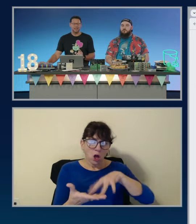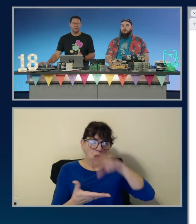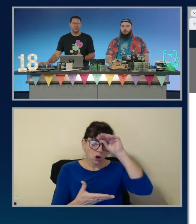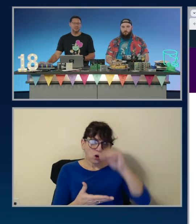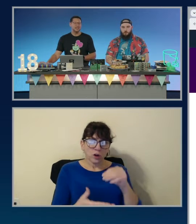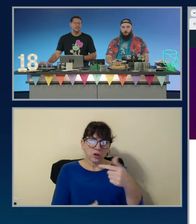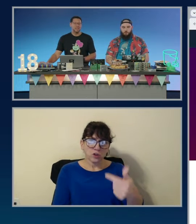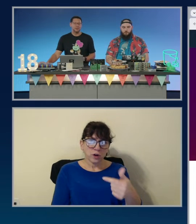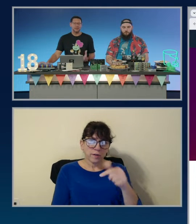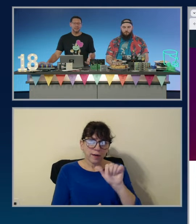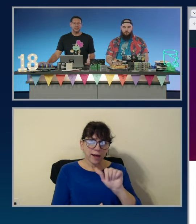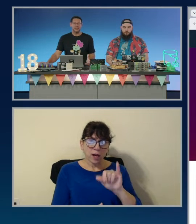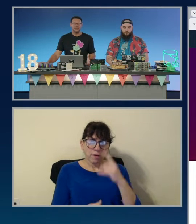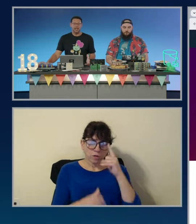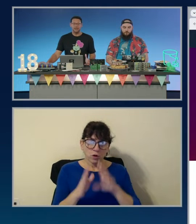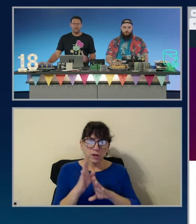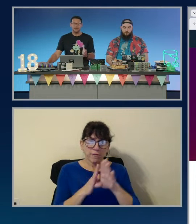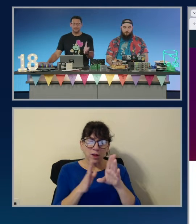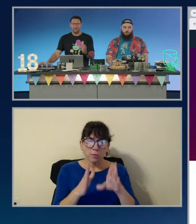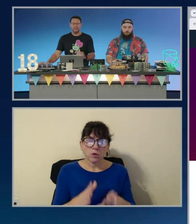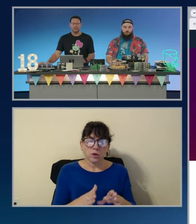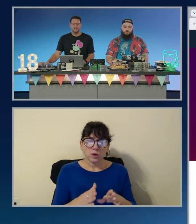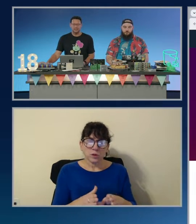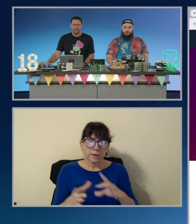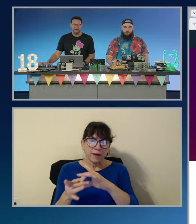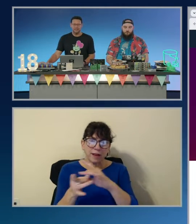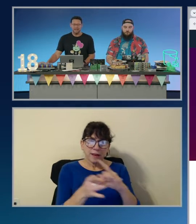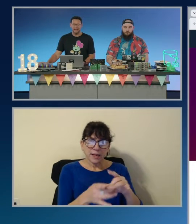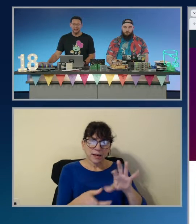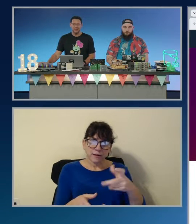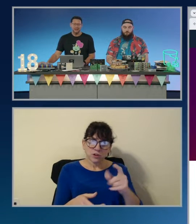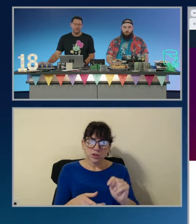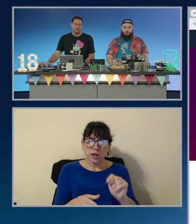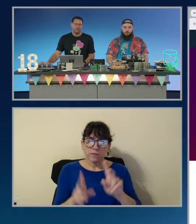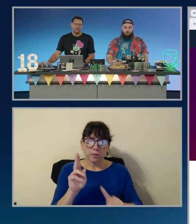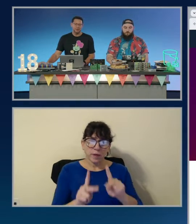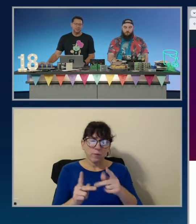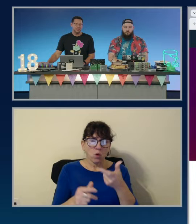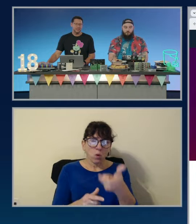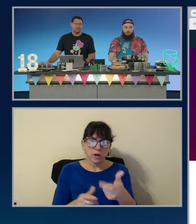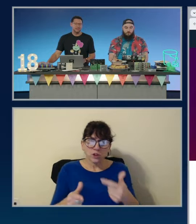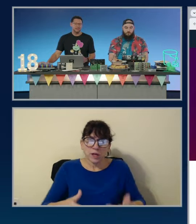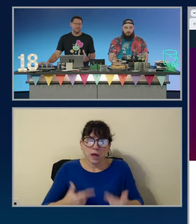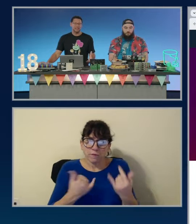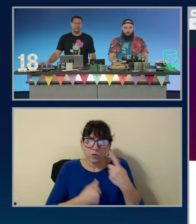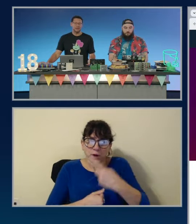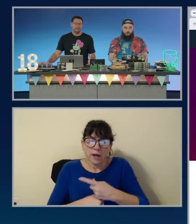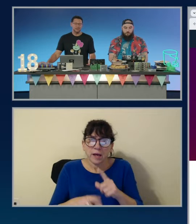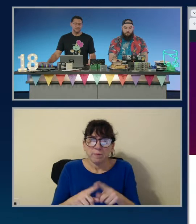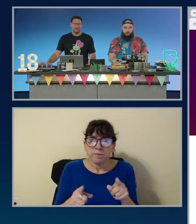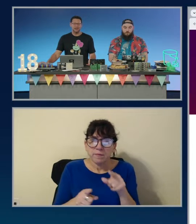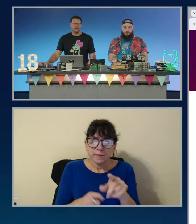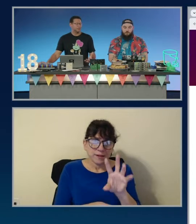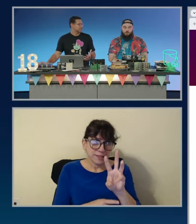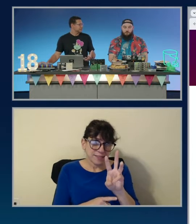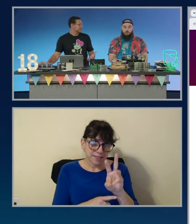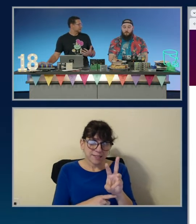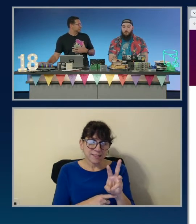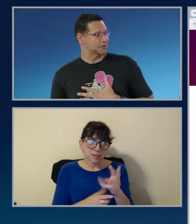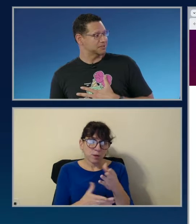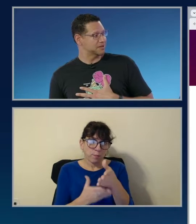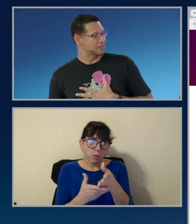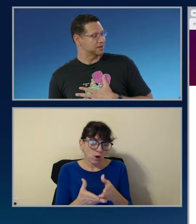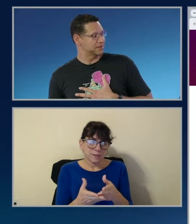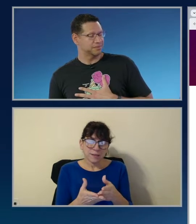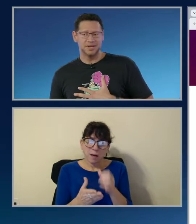for Developers. Okay. And we'll get a link in the chat for all of our friends watching live today. But with this, there's 6 episodes. And unfortunately, I'm